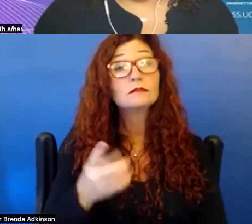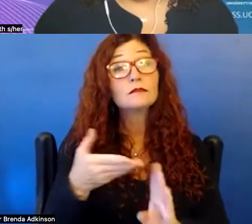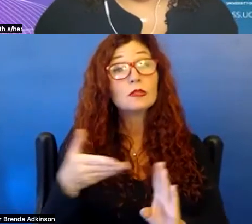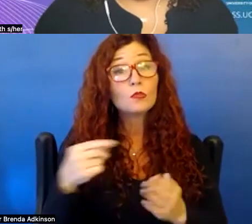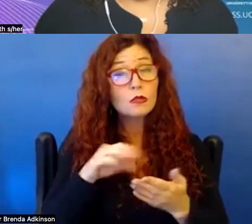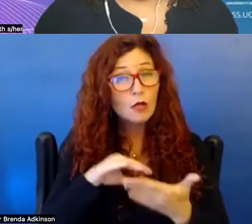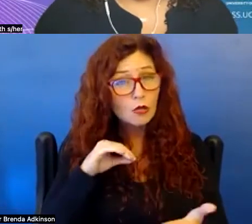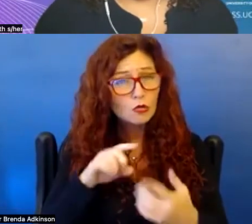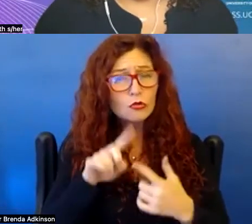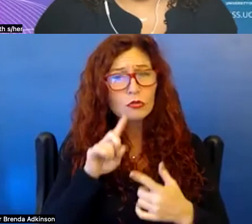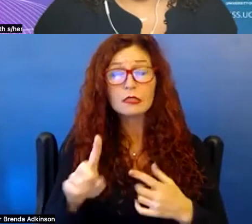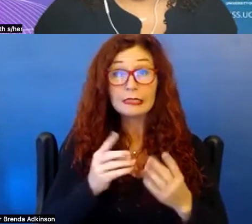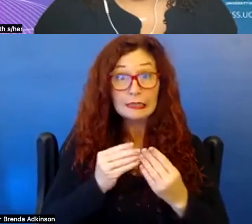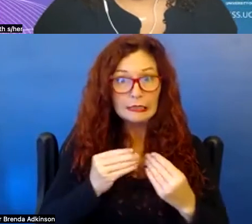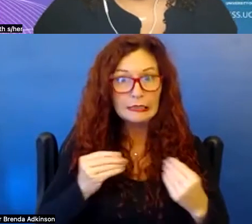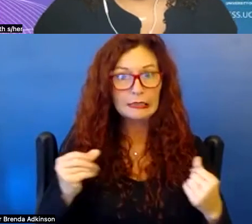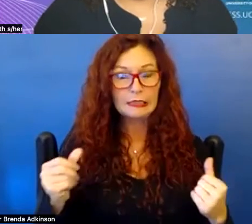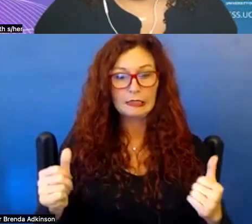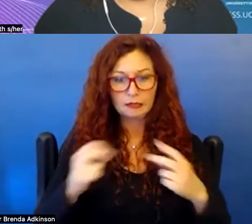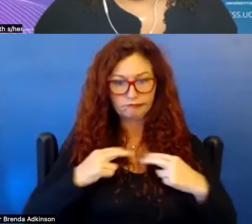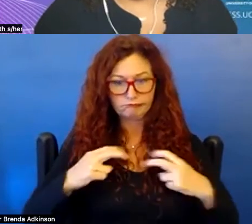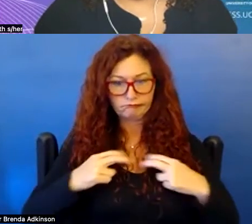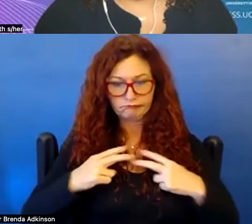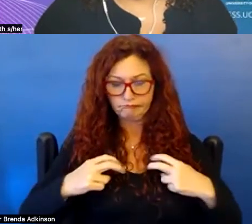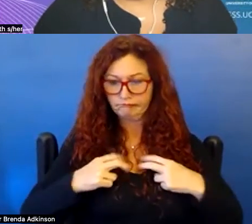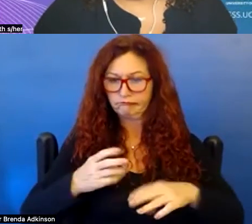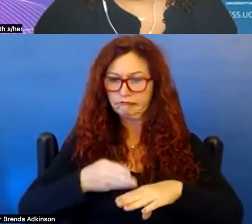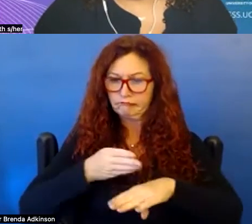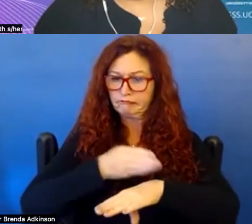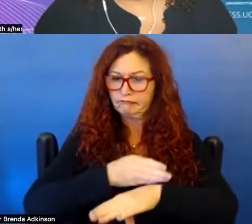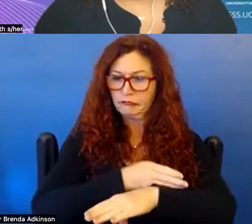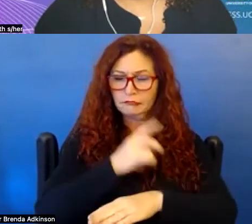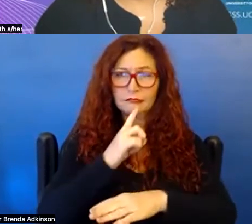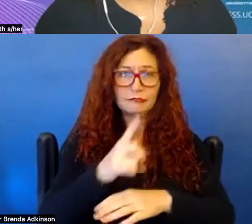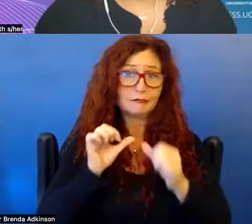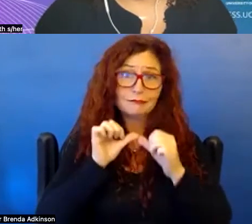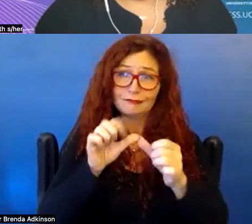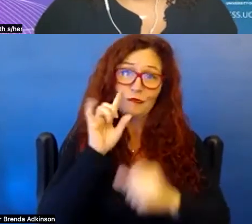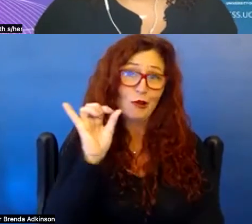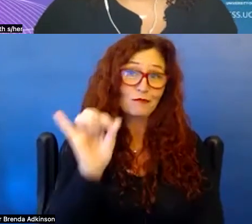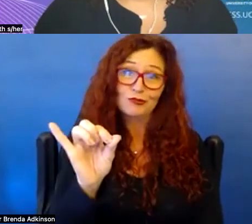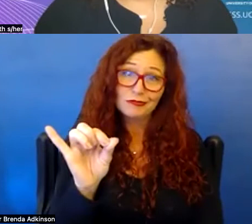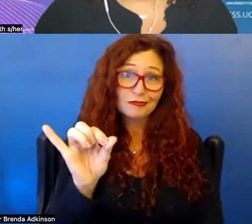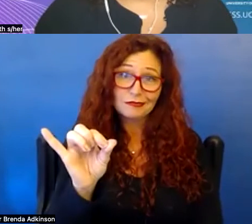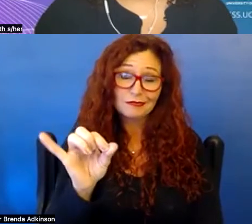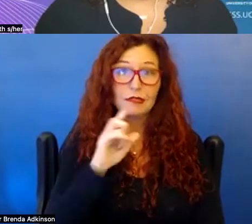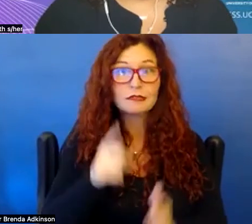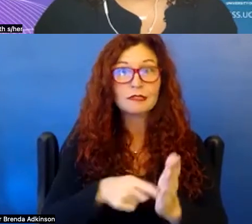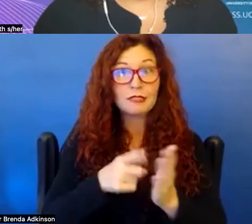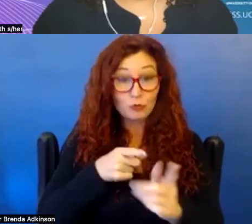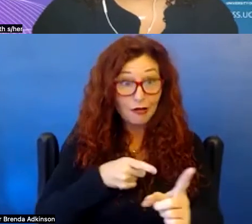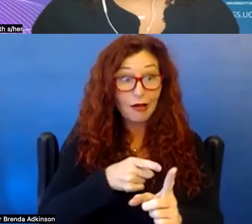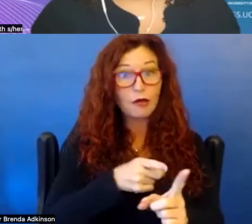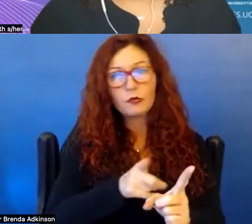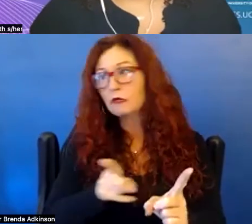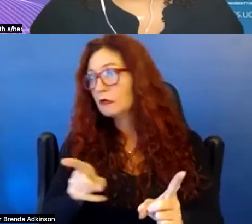obviously healing is lifelong. None of this is linear. And, you know, I shared earlier, there were times I thought I forgave